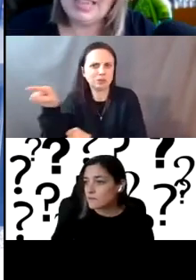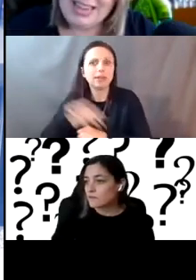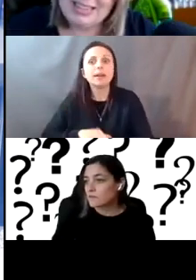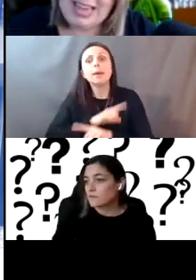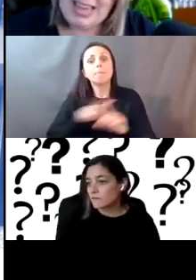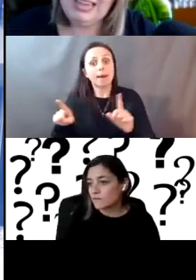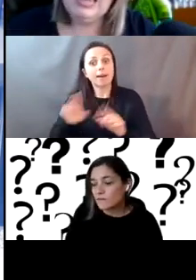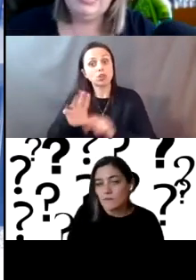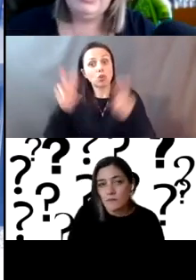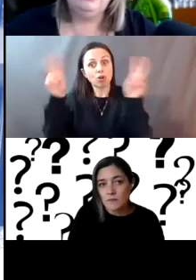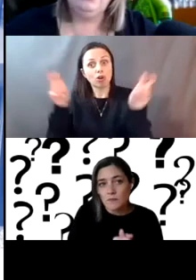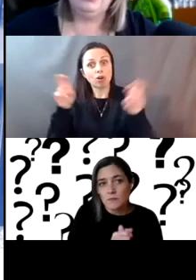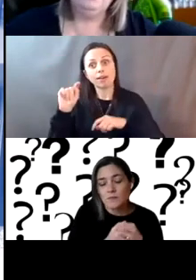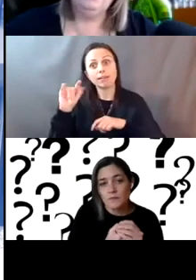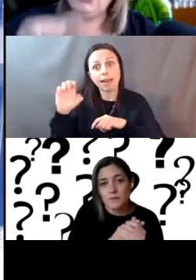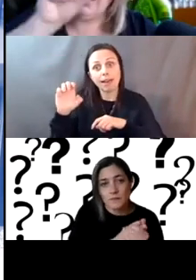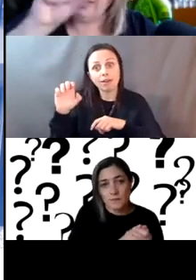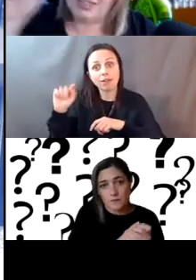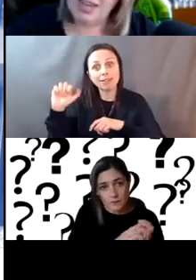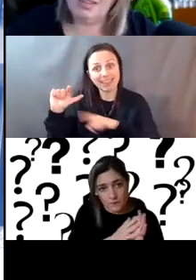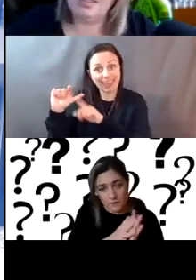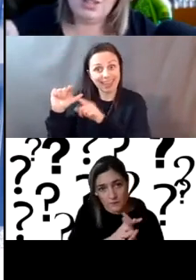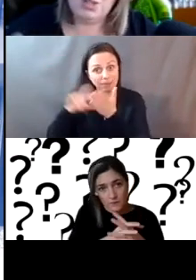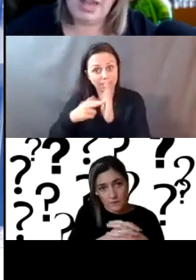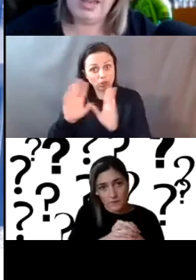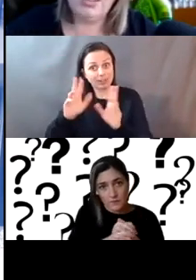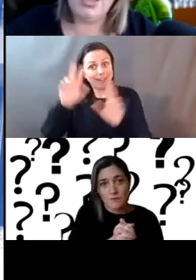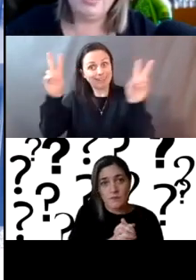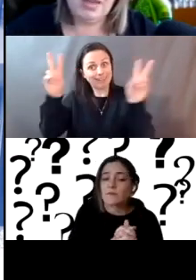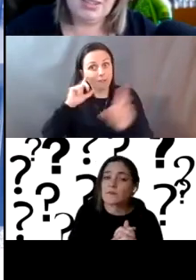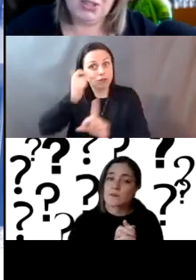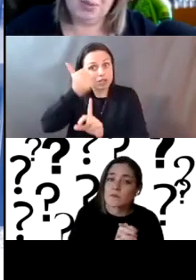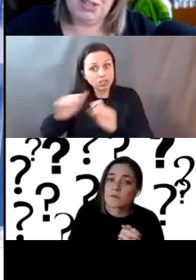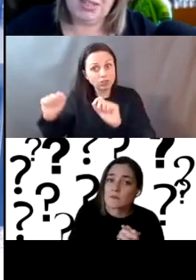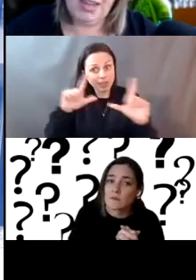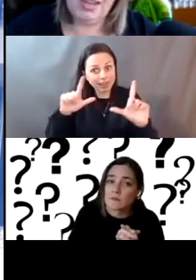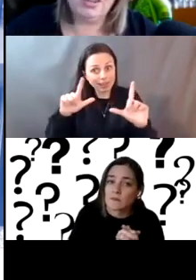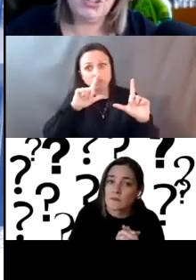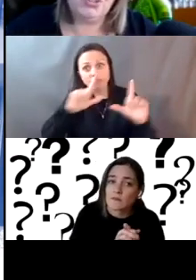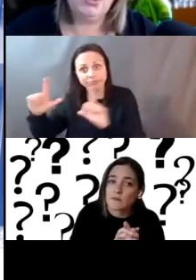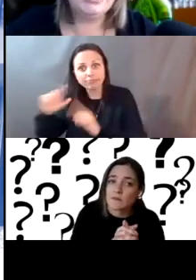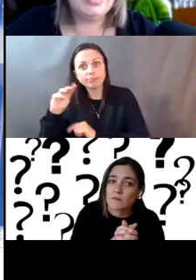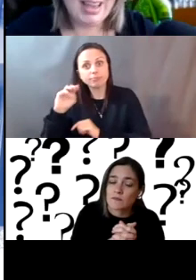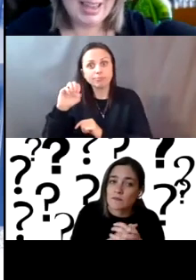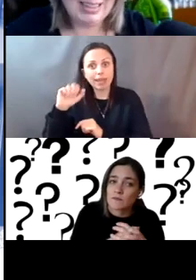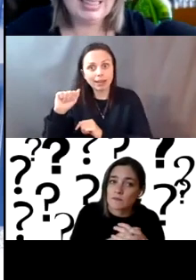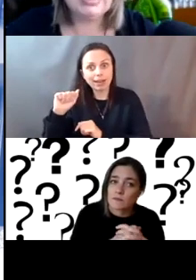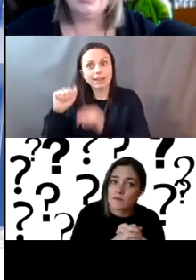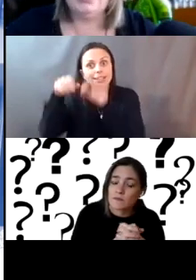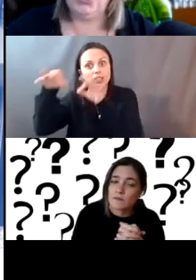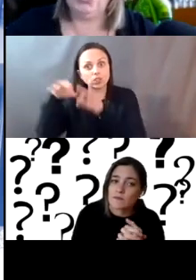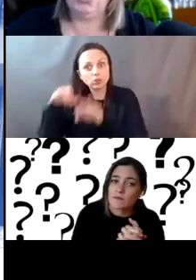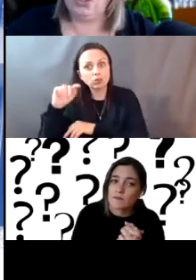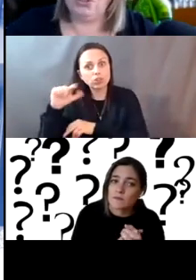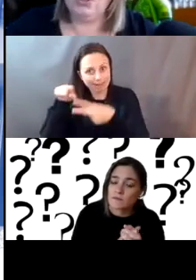said, the title tag, which is like the title of each page, and the meta description tag are two tags